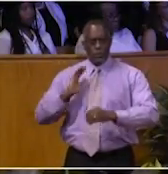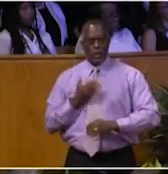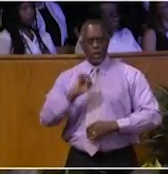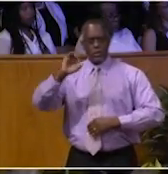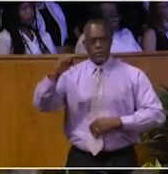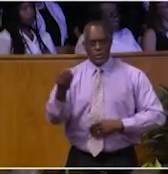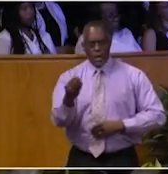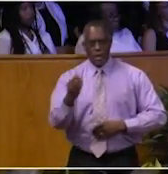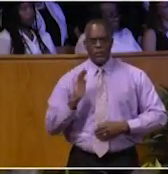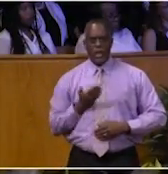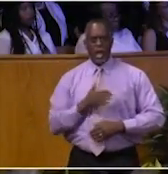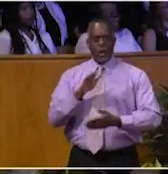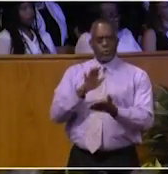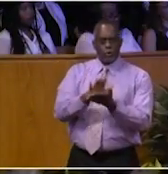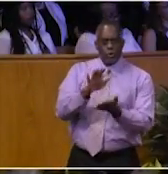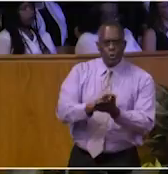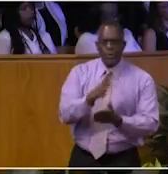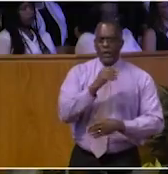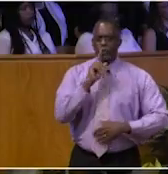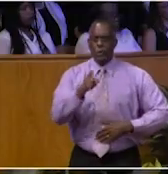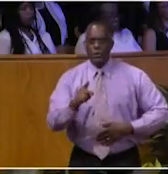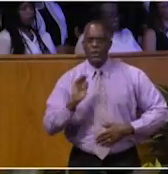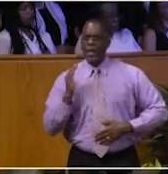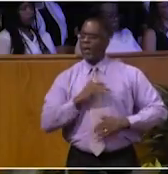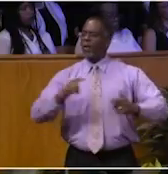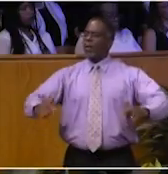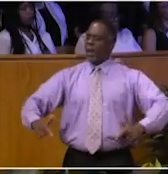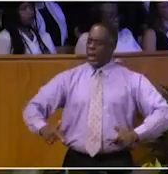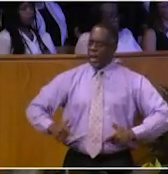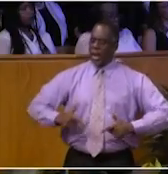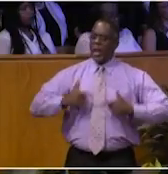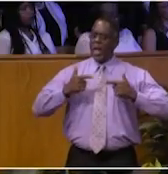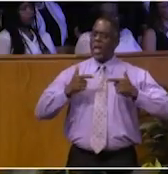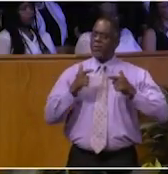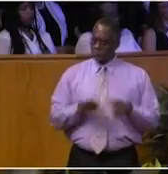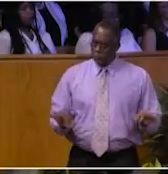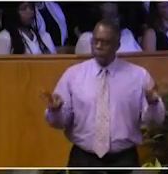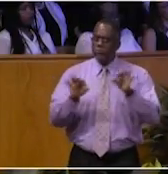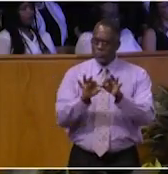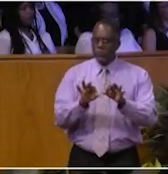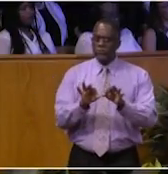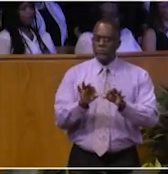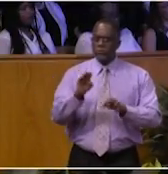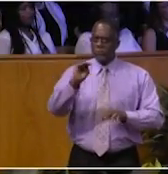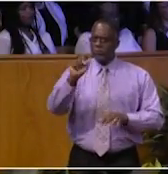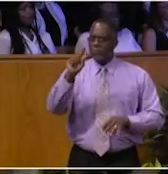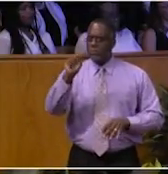our schools, and yes, indeed, our lives matter.